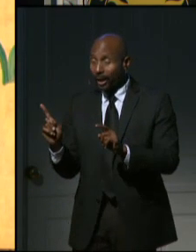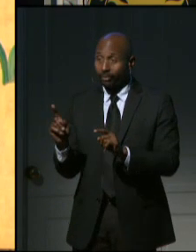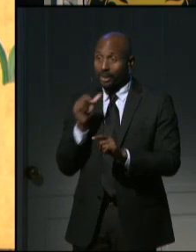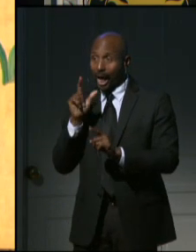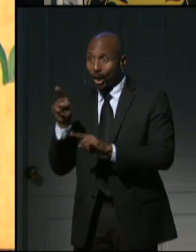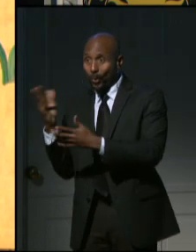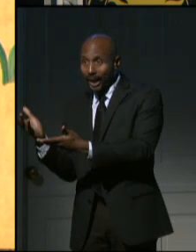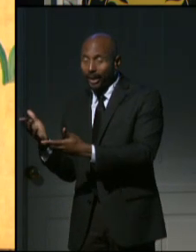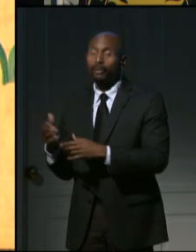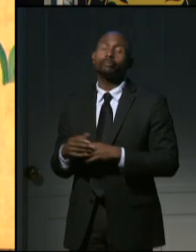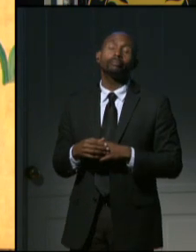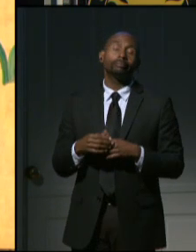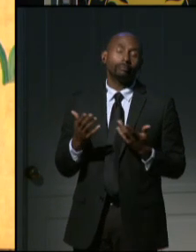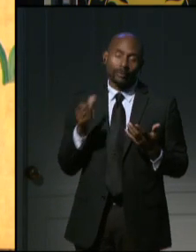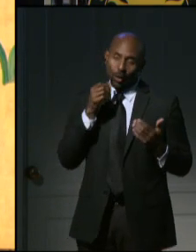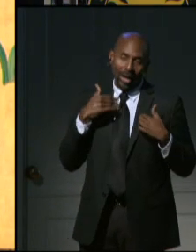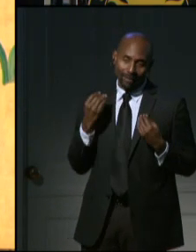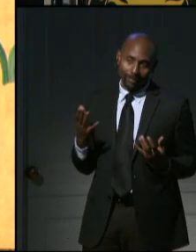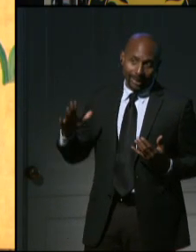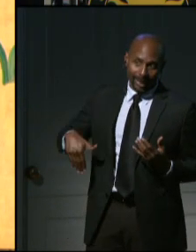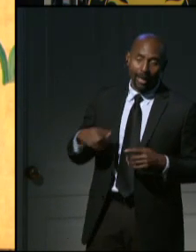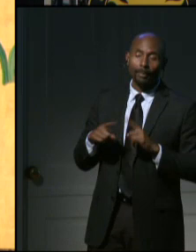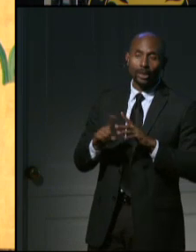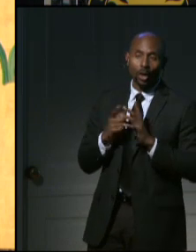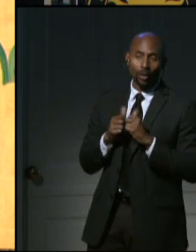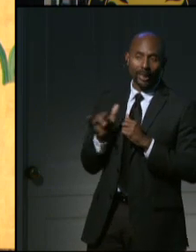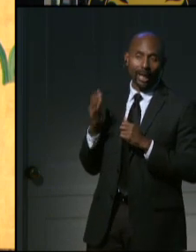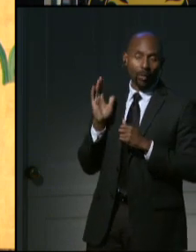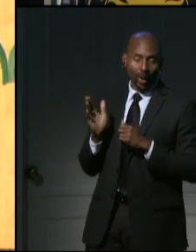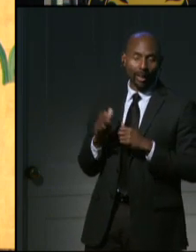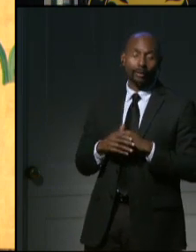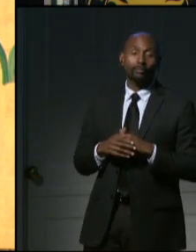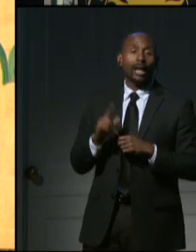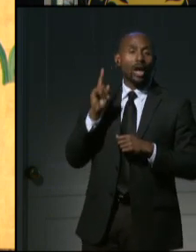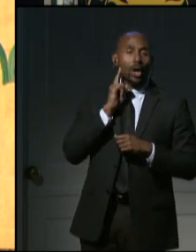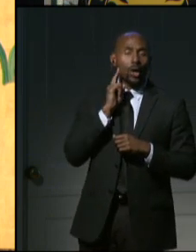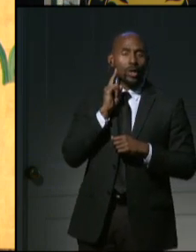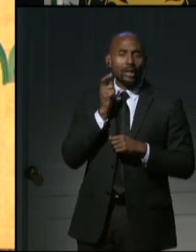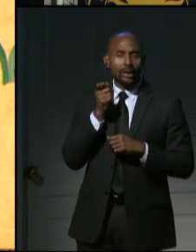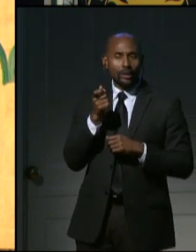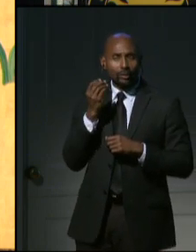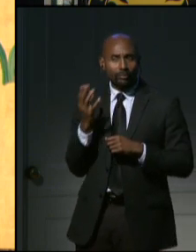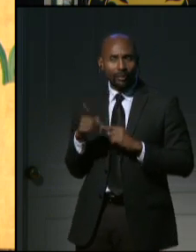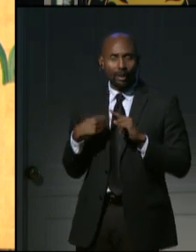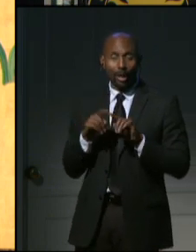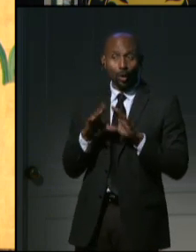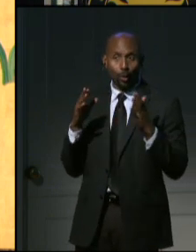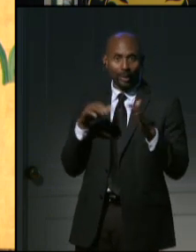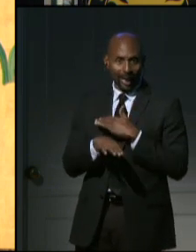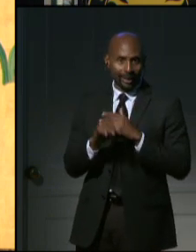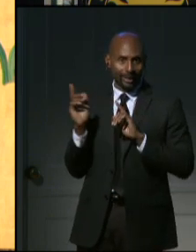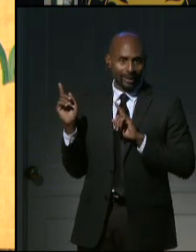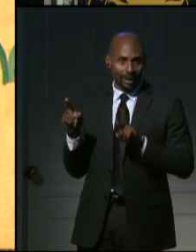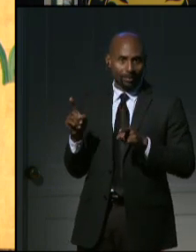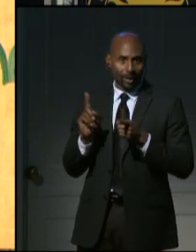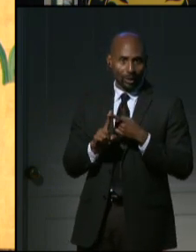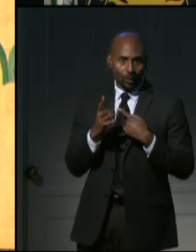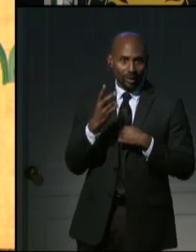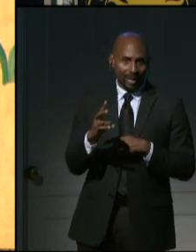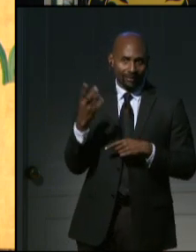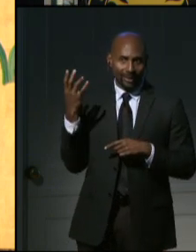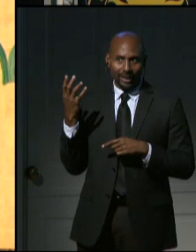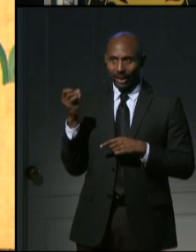with. So the reason I'm showing you this next thing is because I heard this little secret about open access coming to these 17,